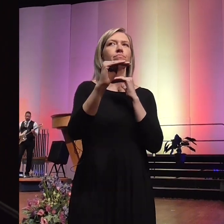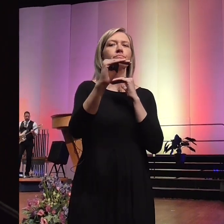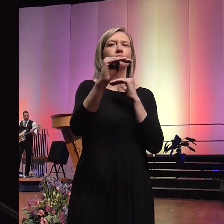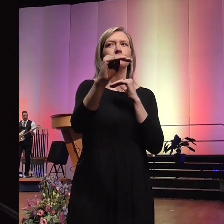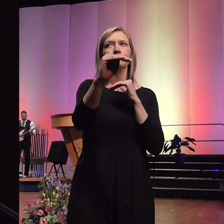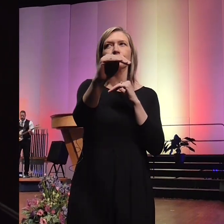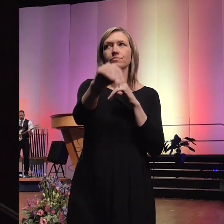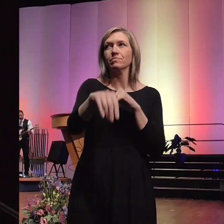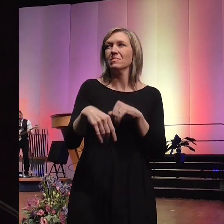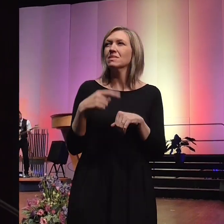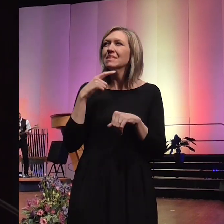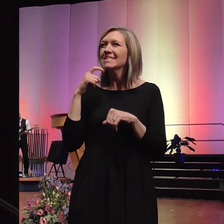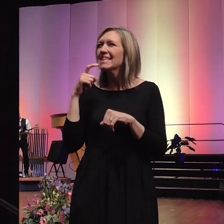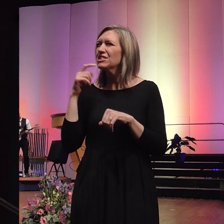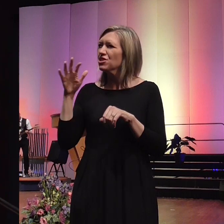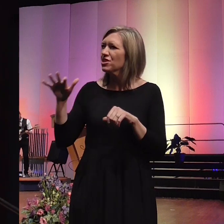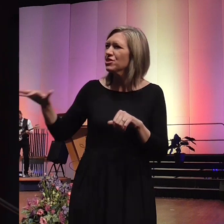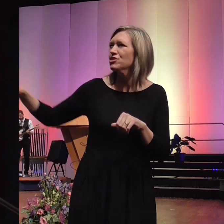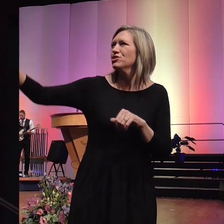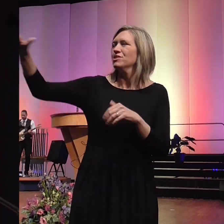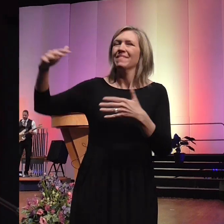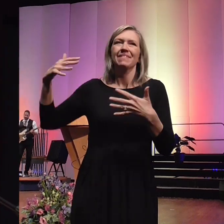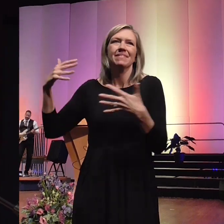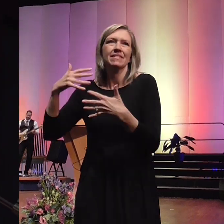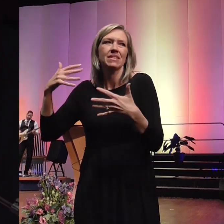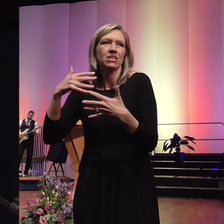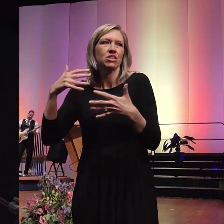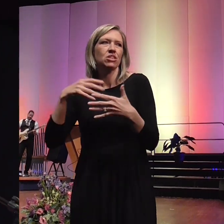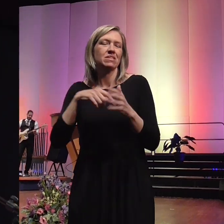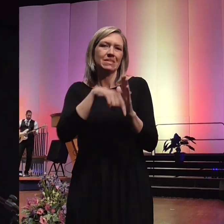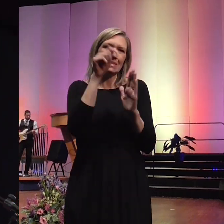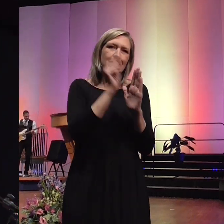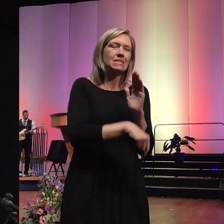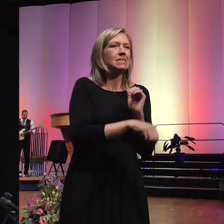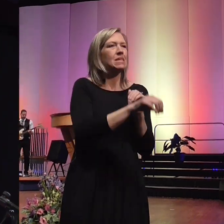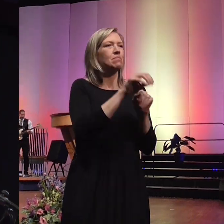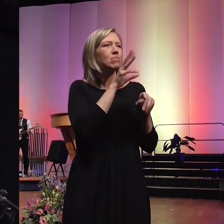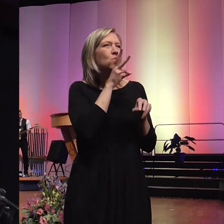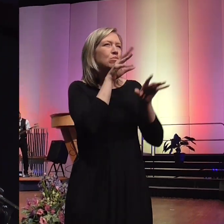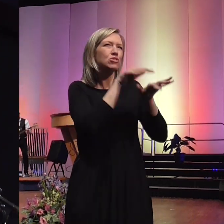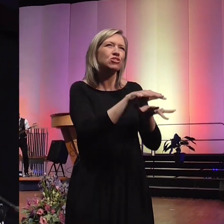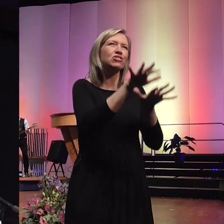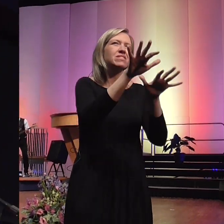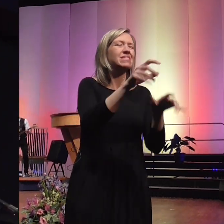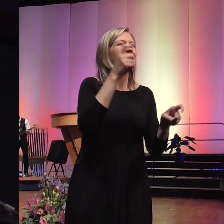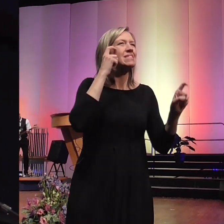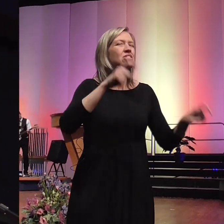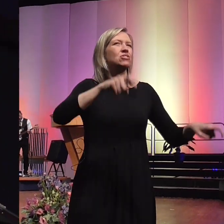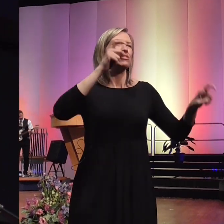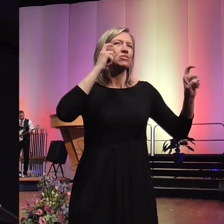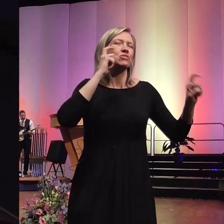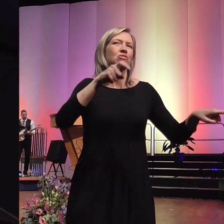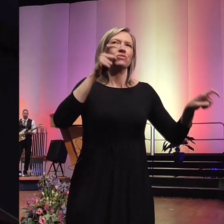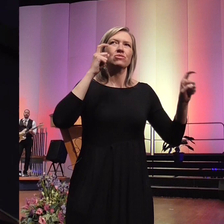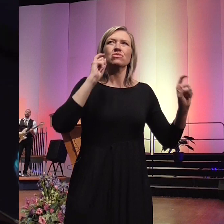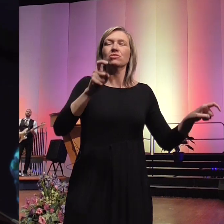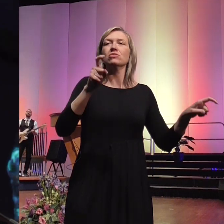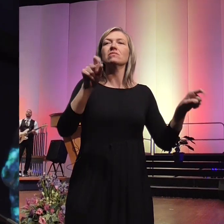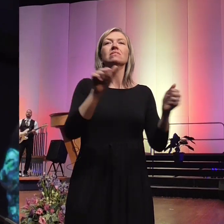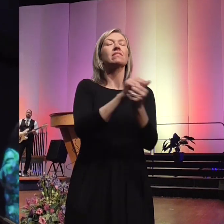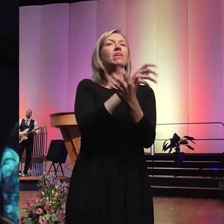Vast deserts of fear and deep oceans of tears